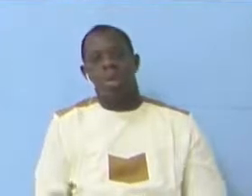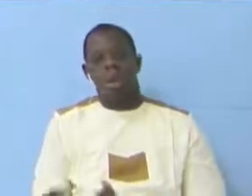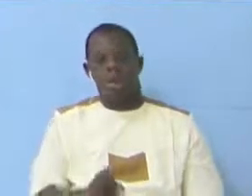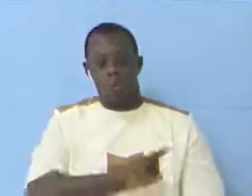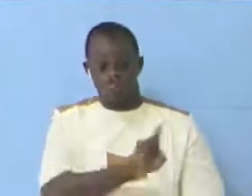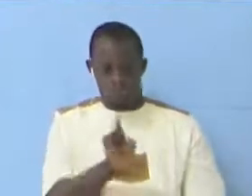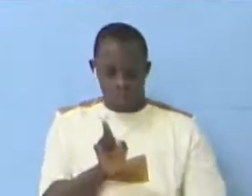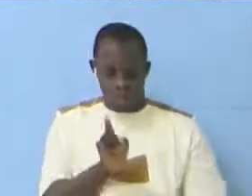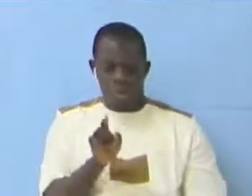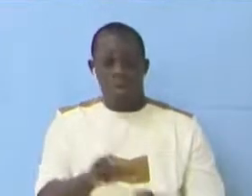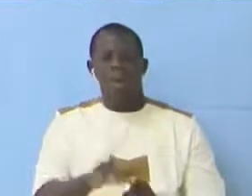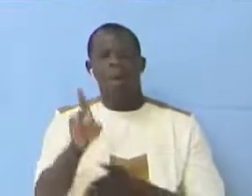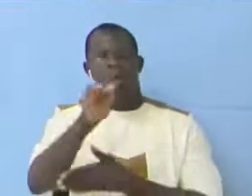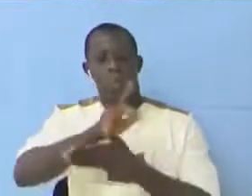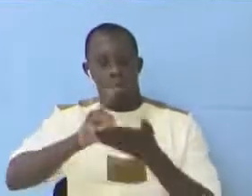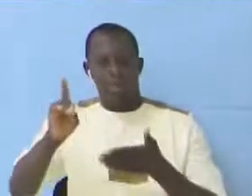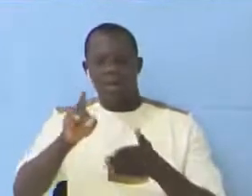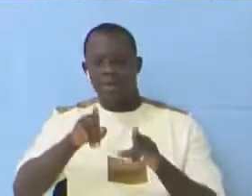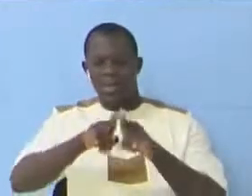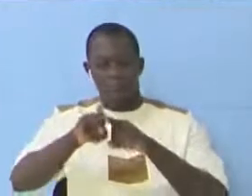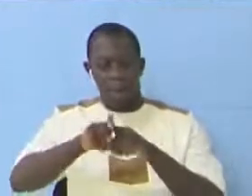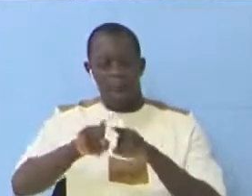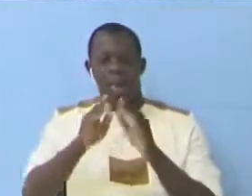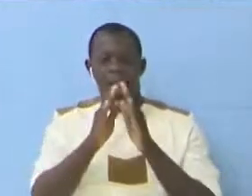similar prayers